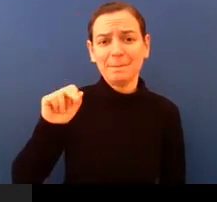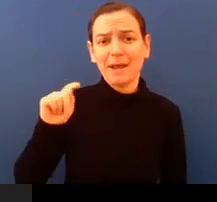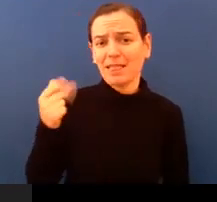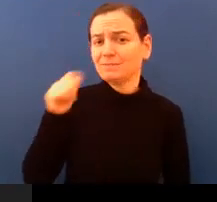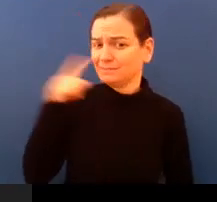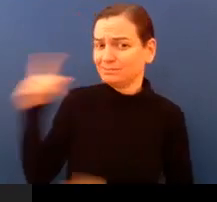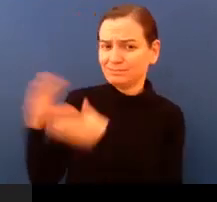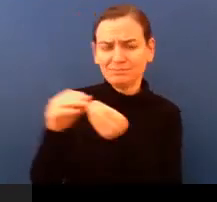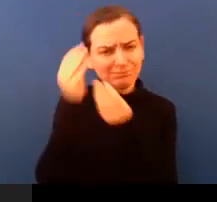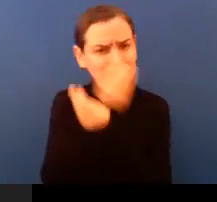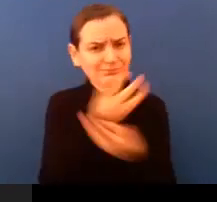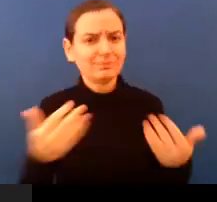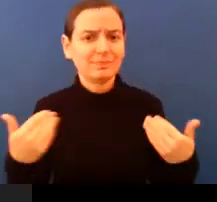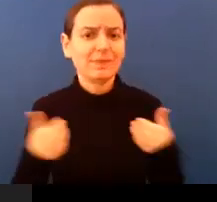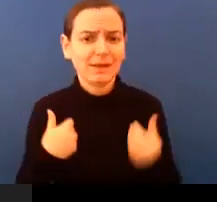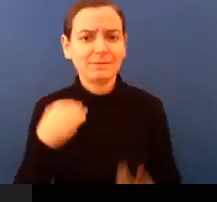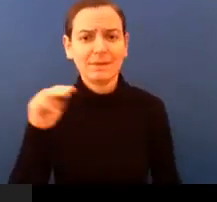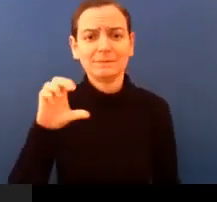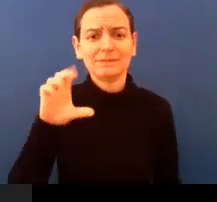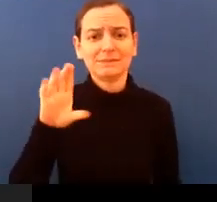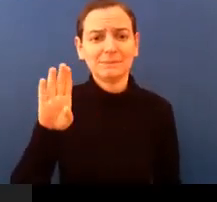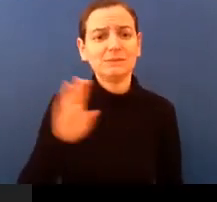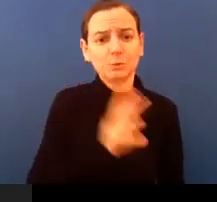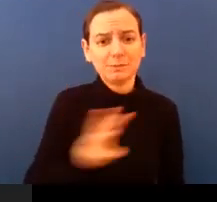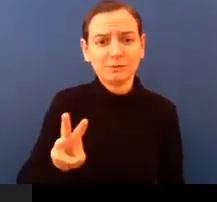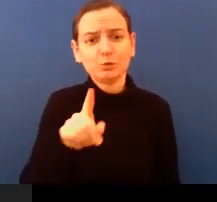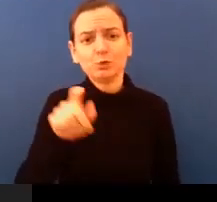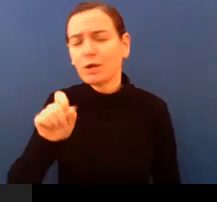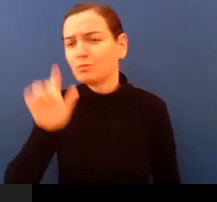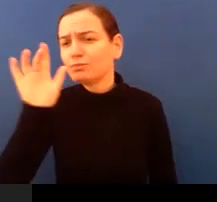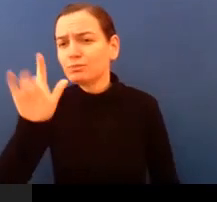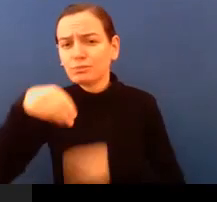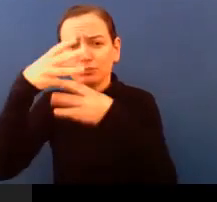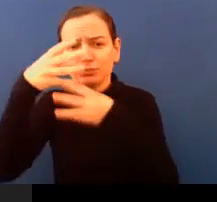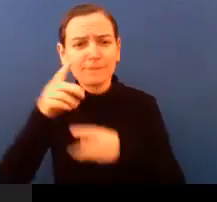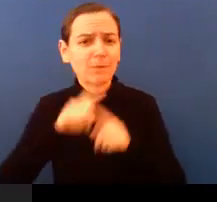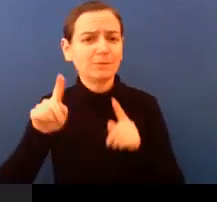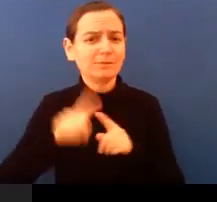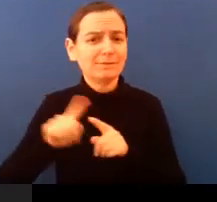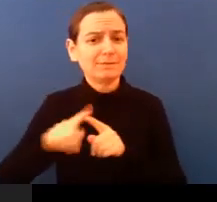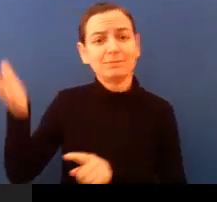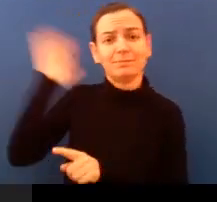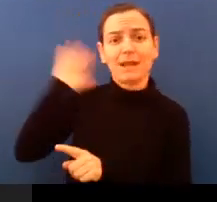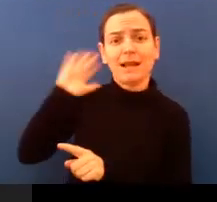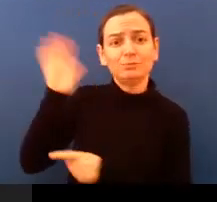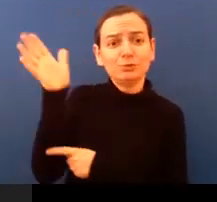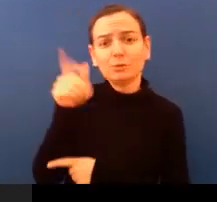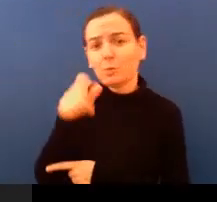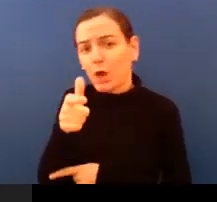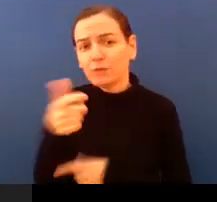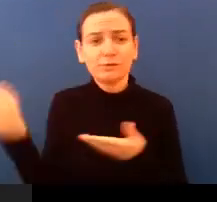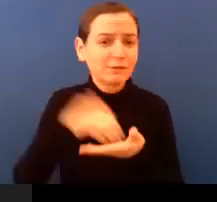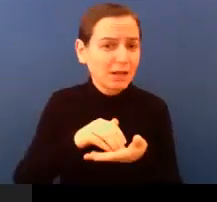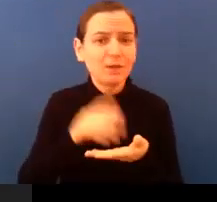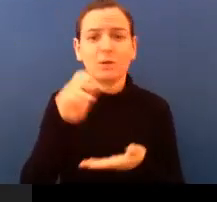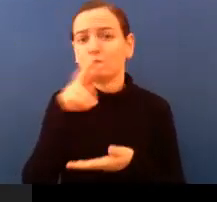www.mass.gov/MCB for a schedule and the recordings of the other trainings. The recordings and handouts are